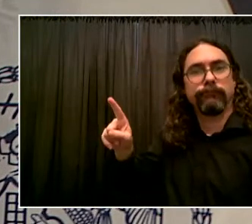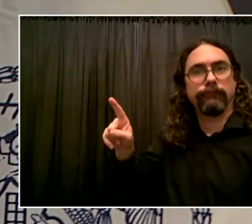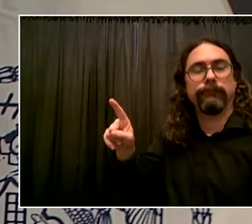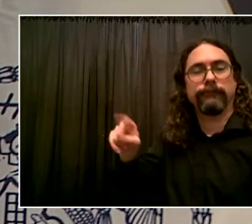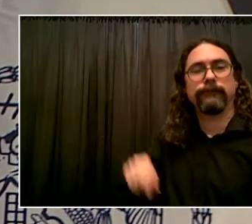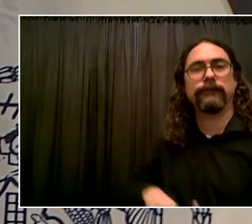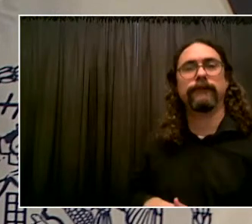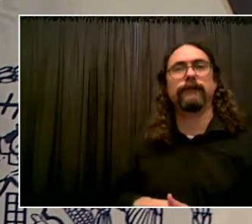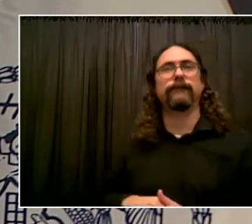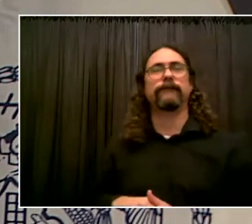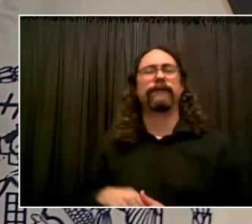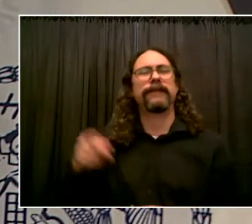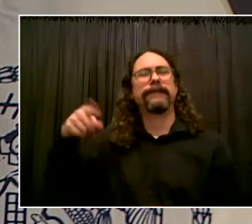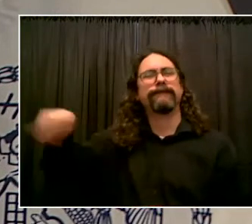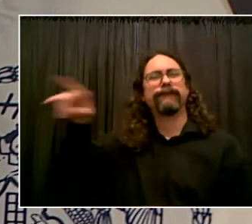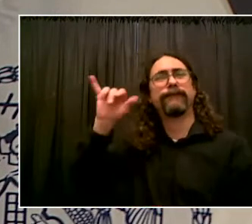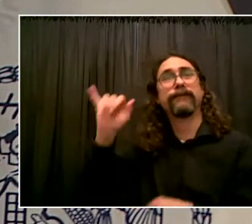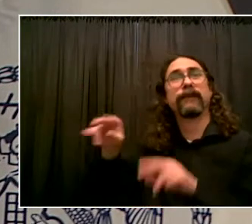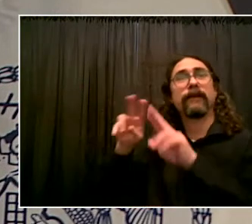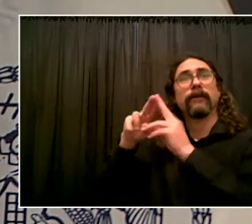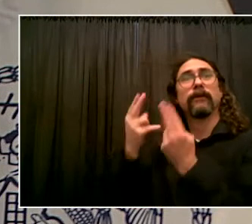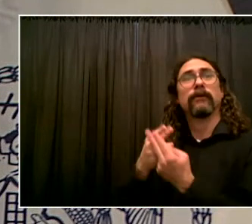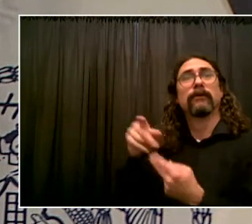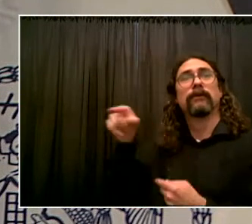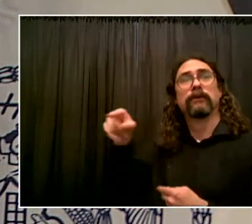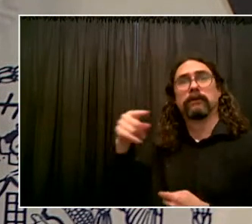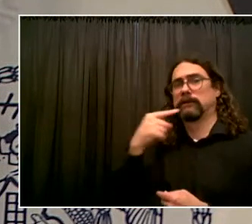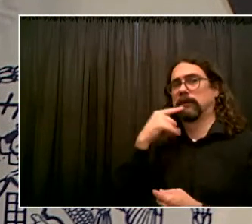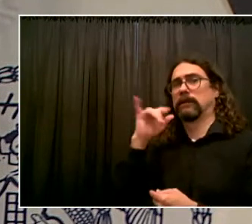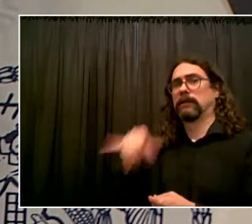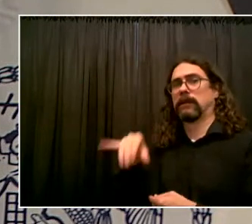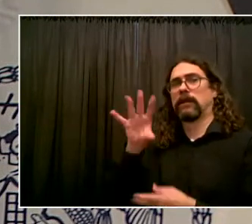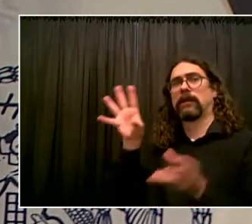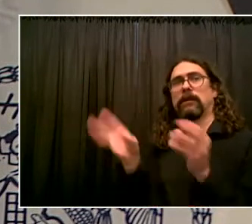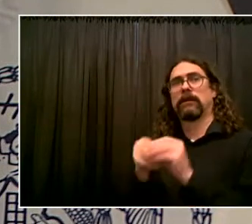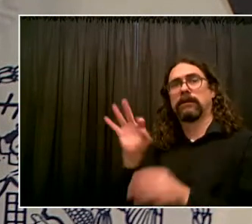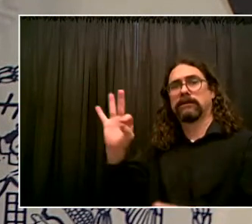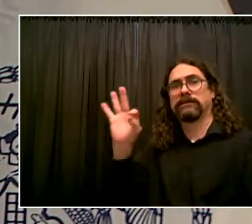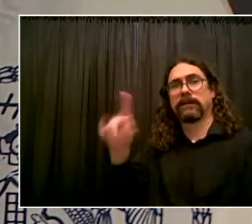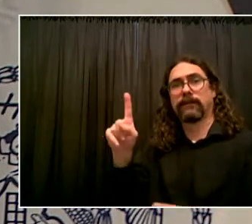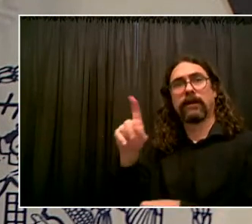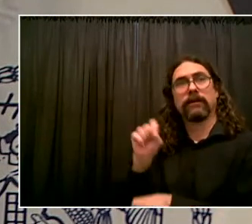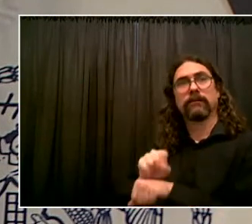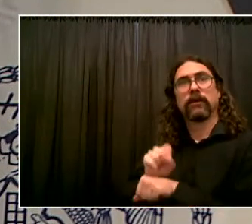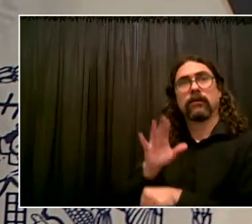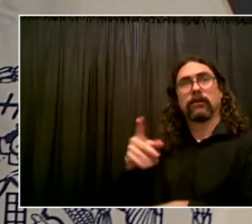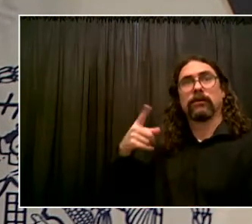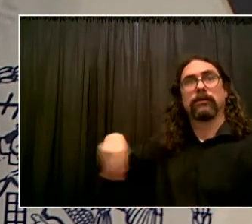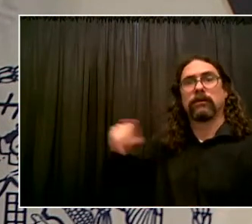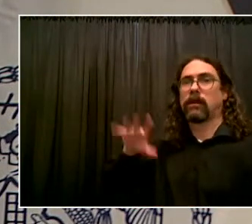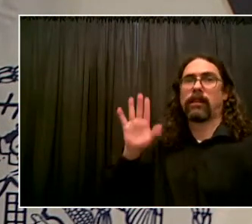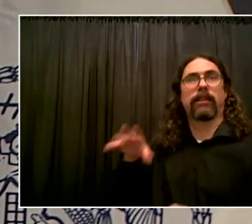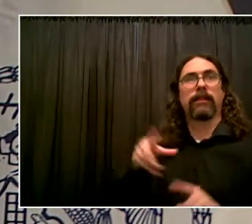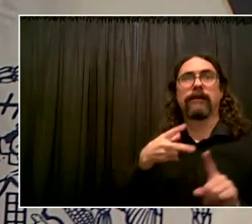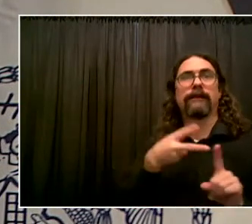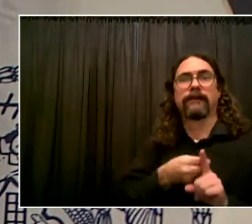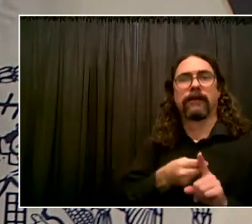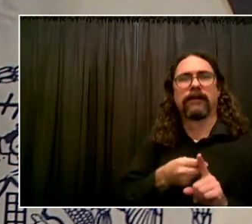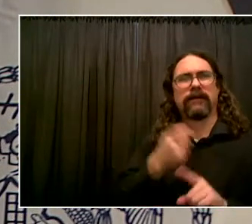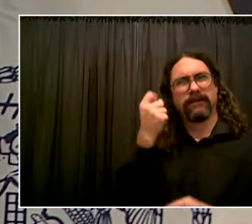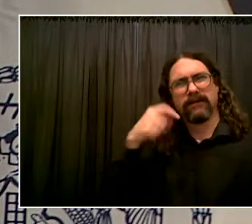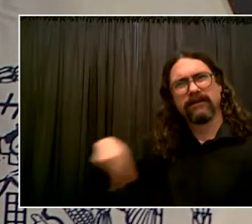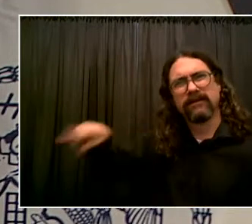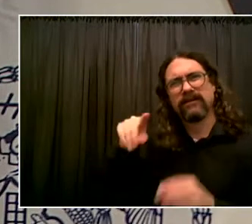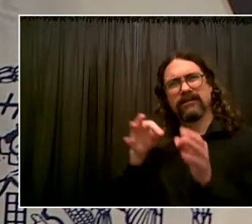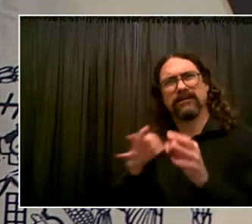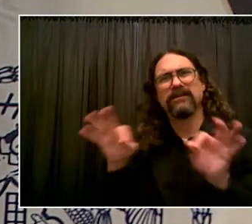vaccinated. Would the Commissioner Shea have an update, or would you know? I'll see if one of the commissioners